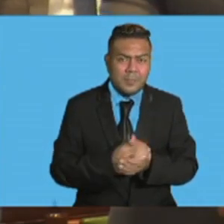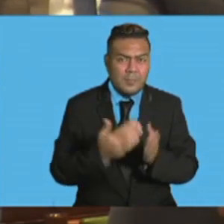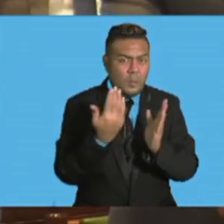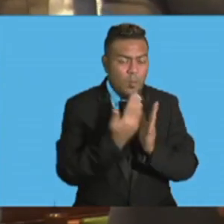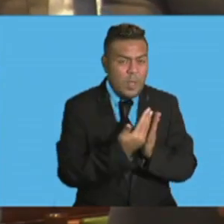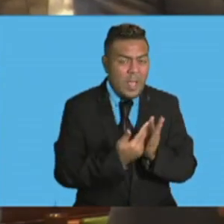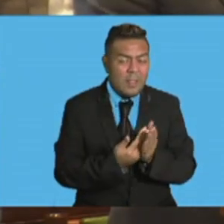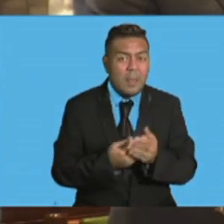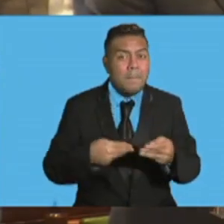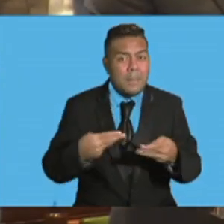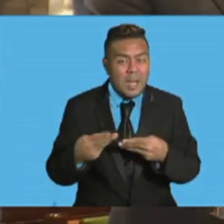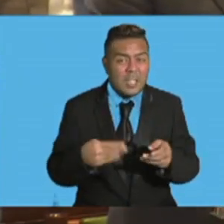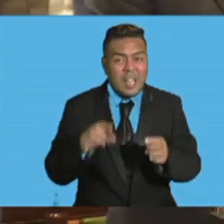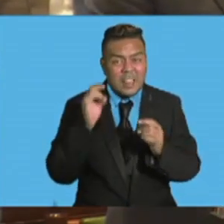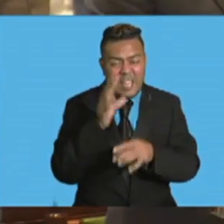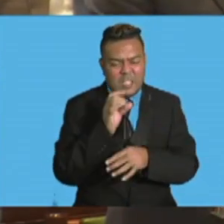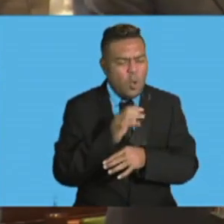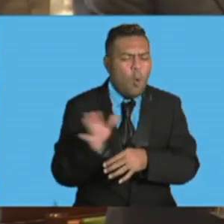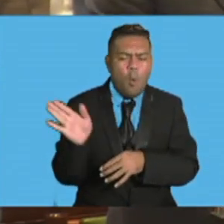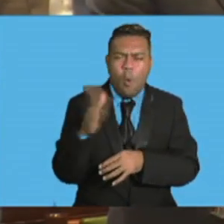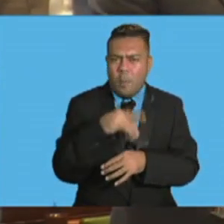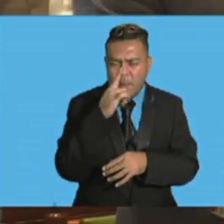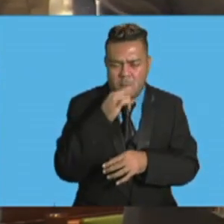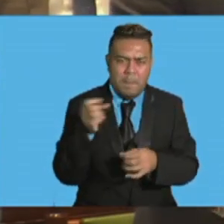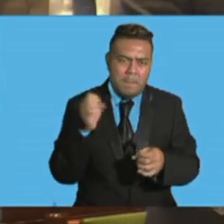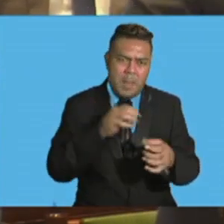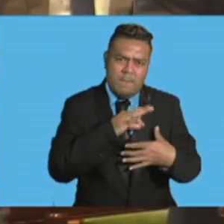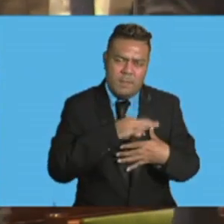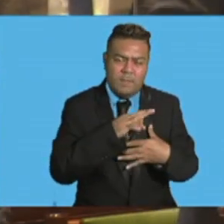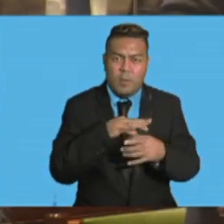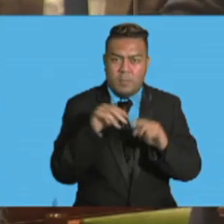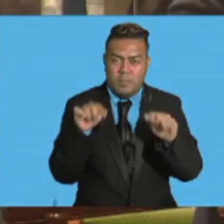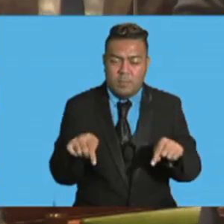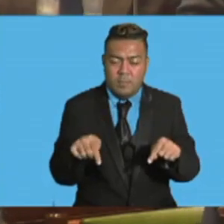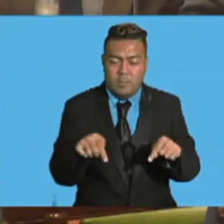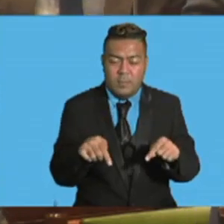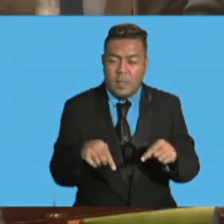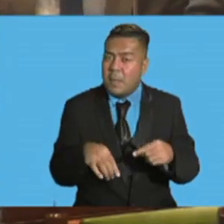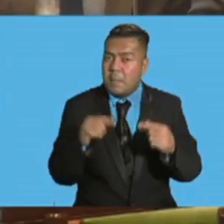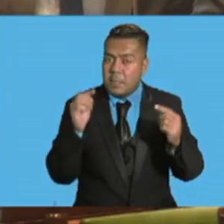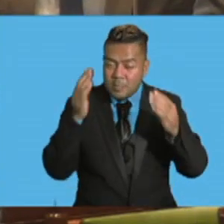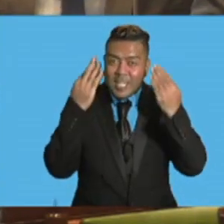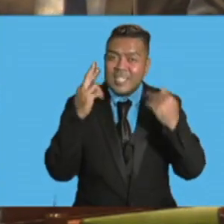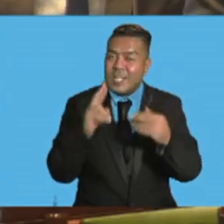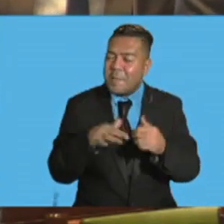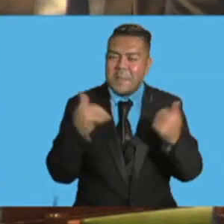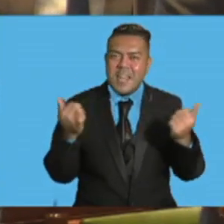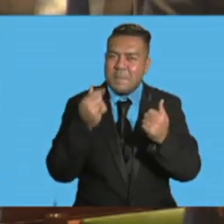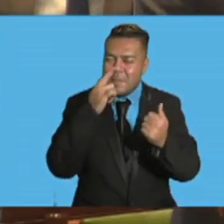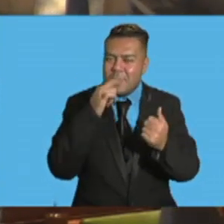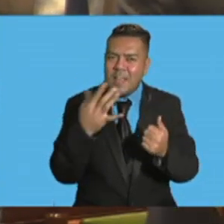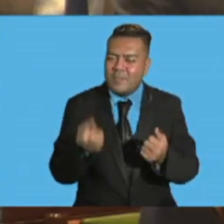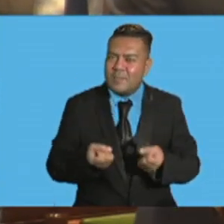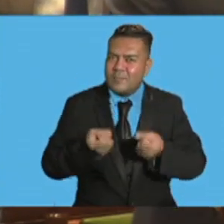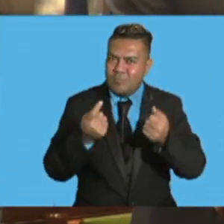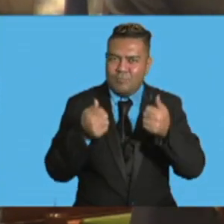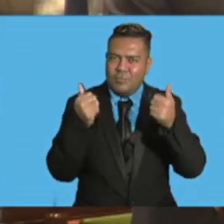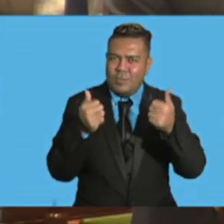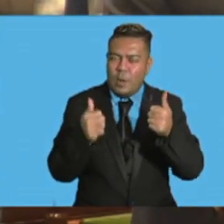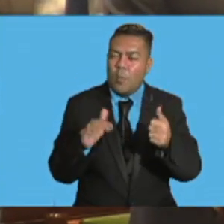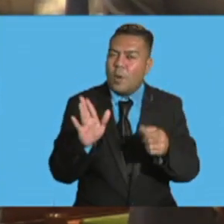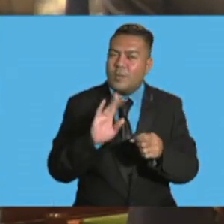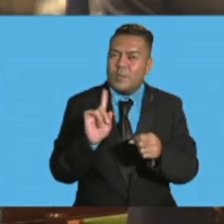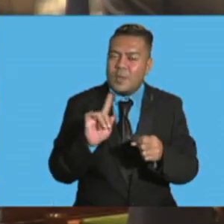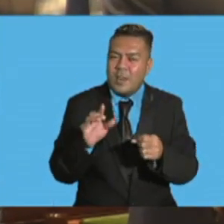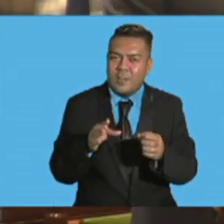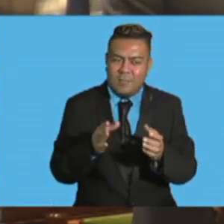market vendors, taxi drivers, everybody benefited from this. Mr. Speaker, sir, many were impressed with what we had to offer. Many have already